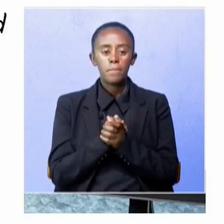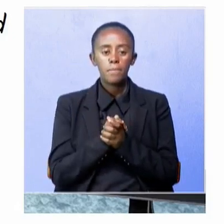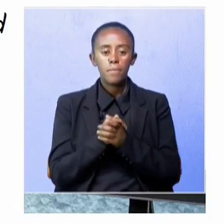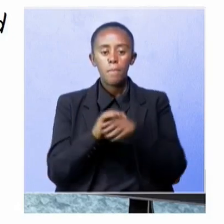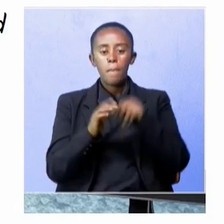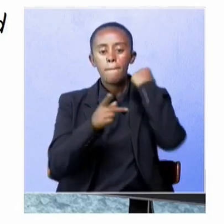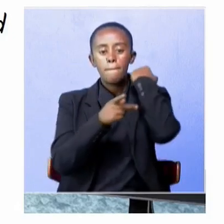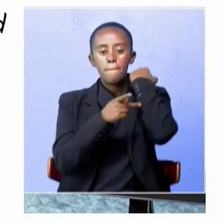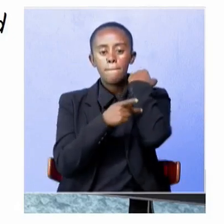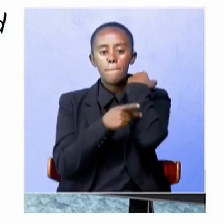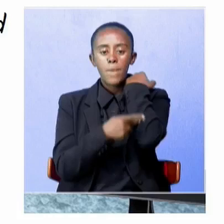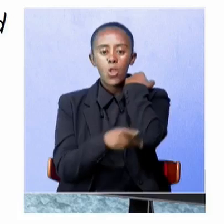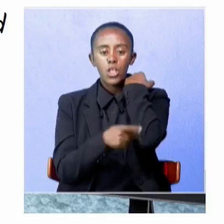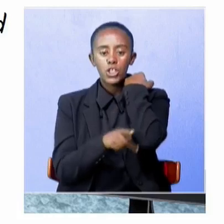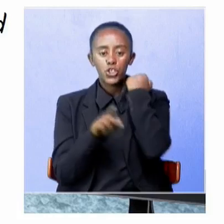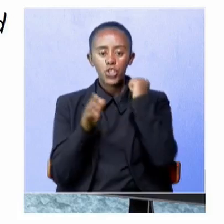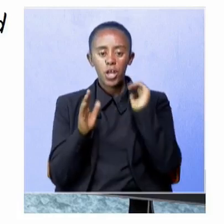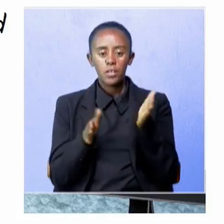politician